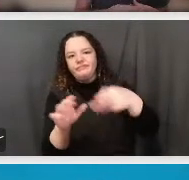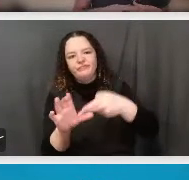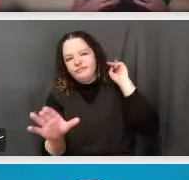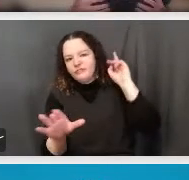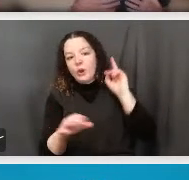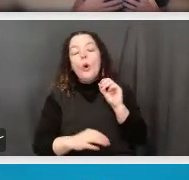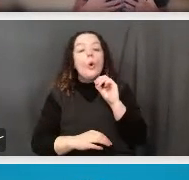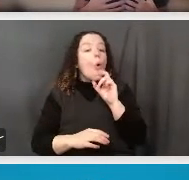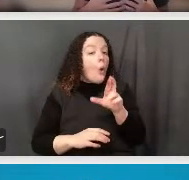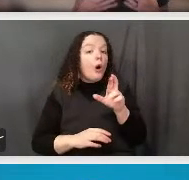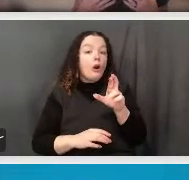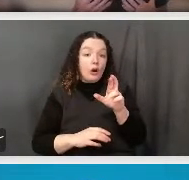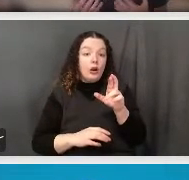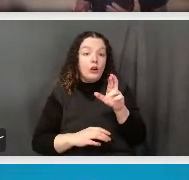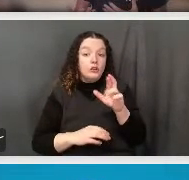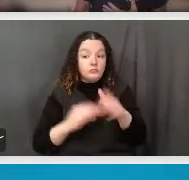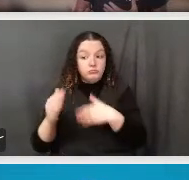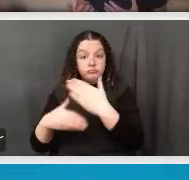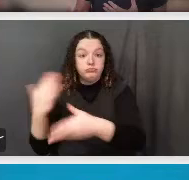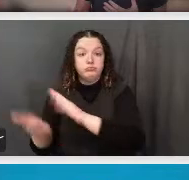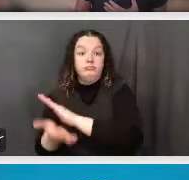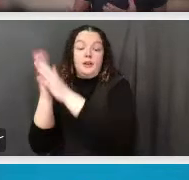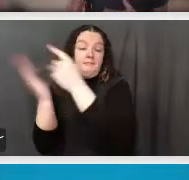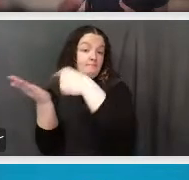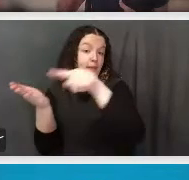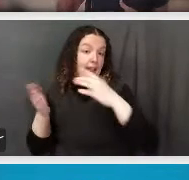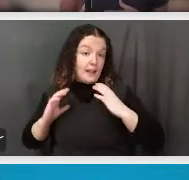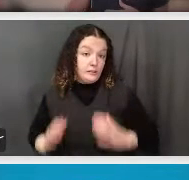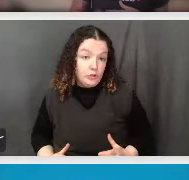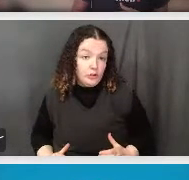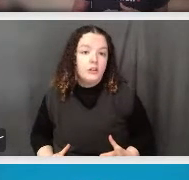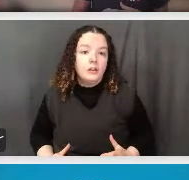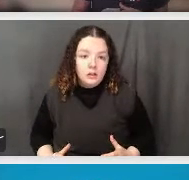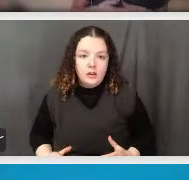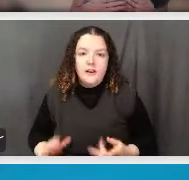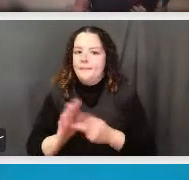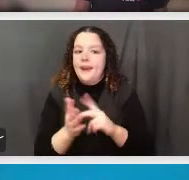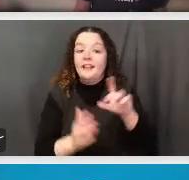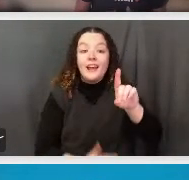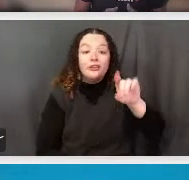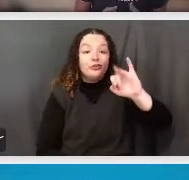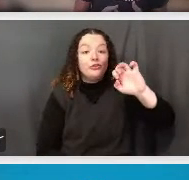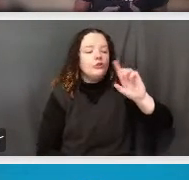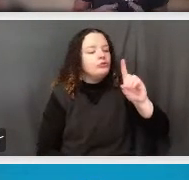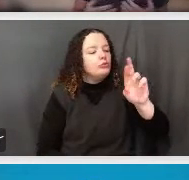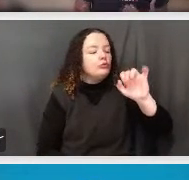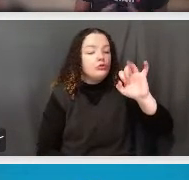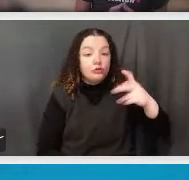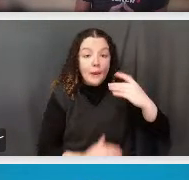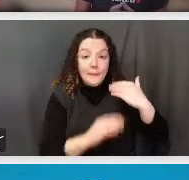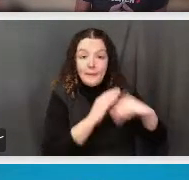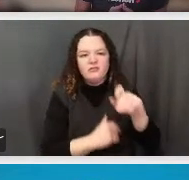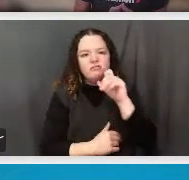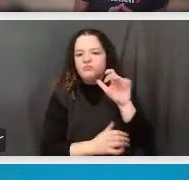or complete our goal of becoming a paying customer of Nutshell, they'll no longer receive any remaining drip emails in that